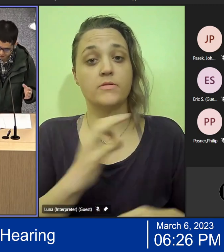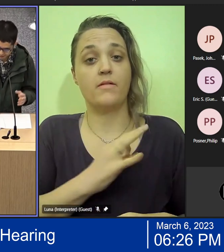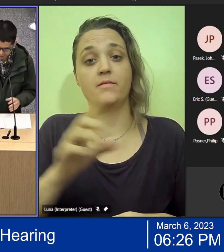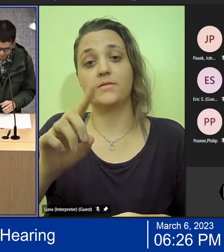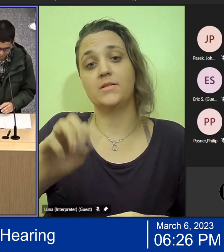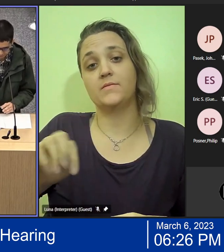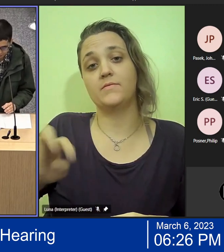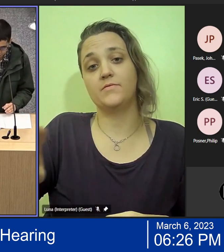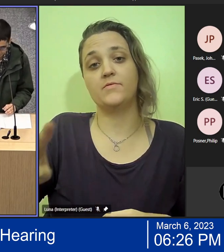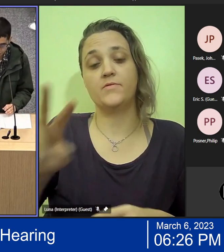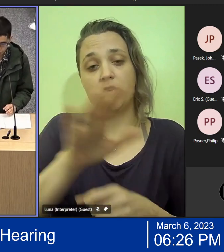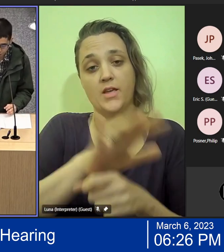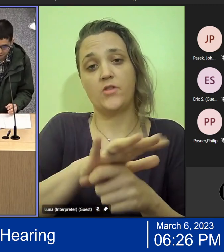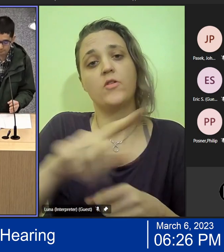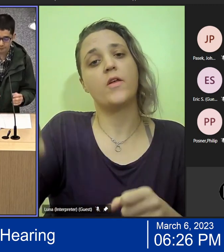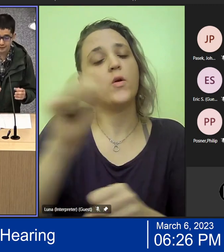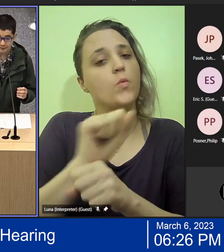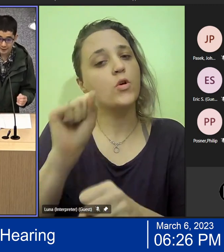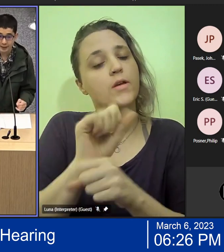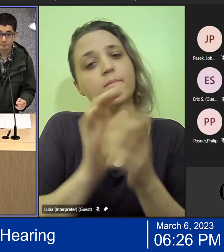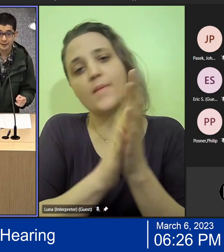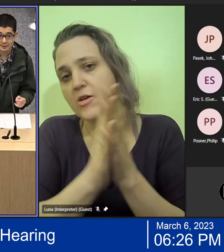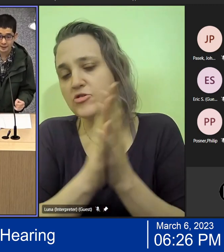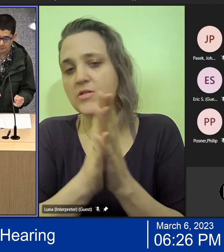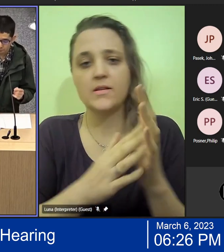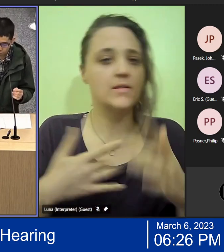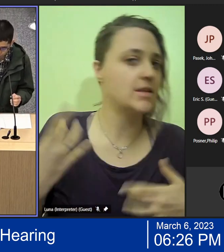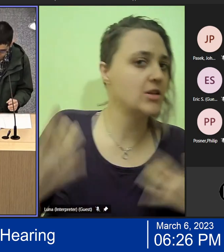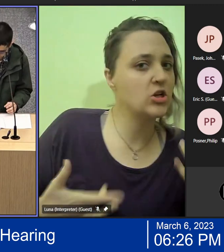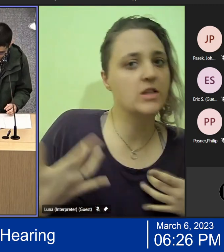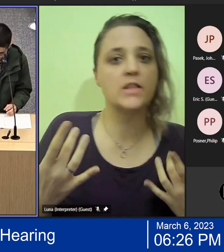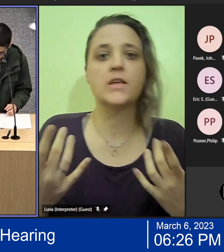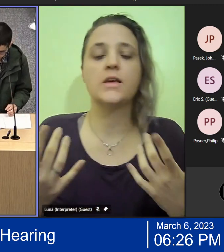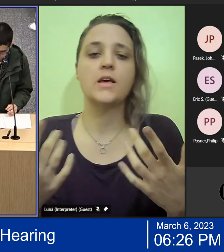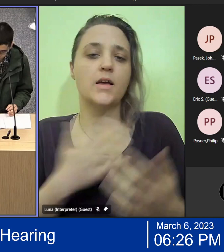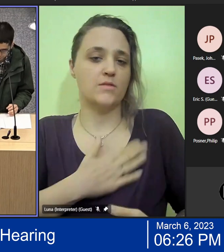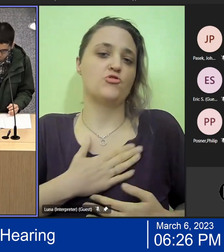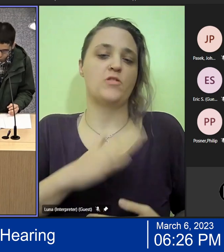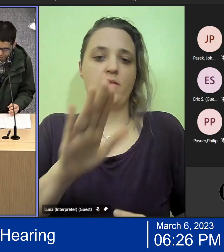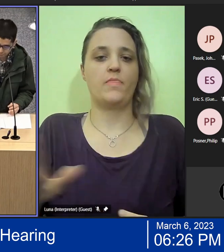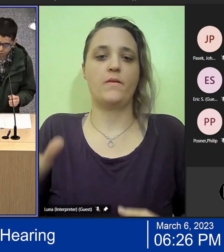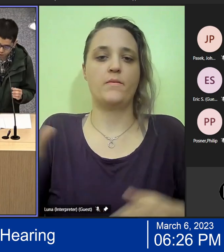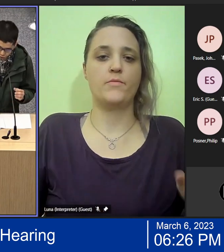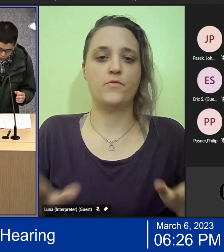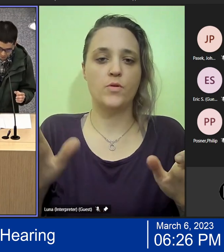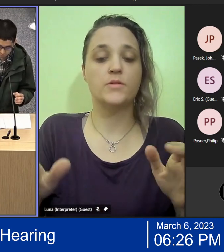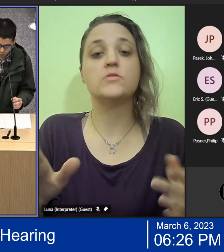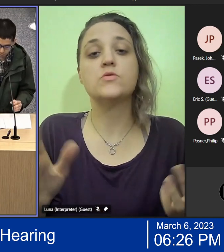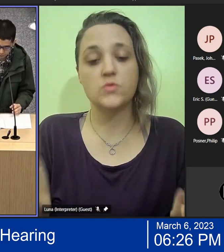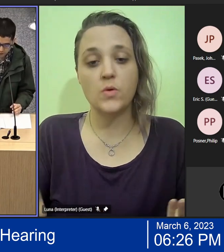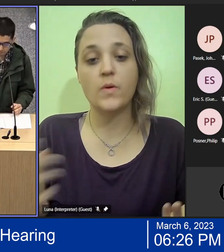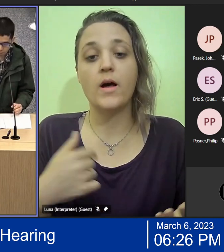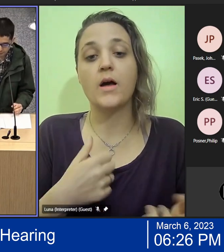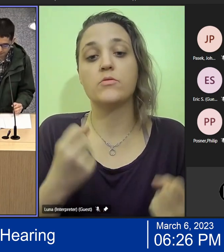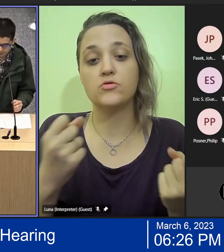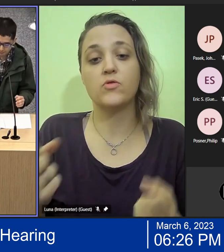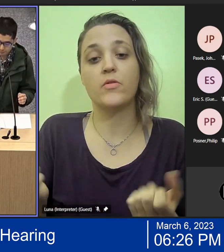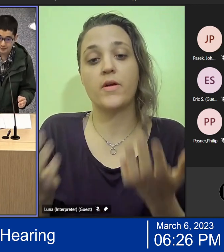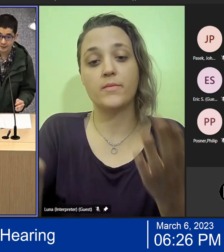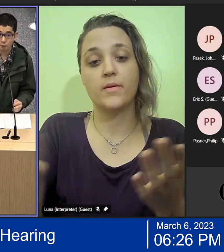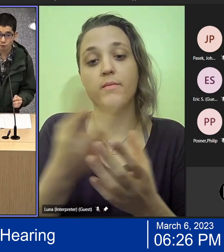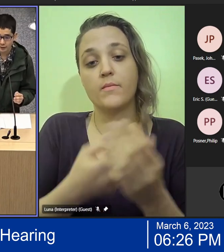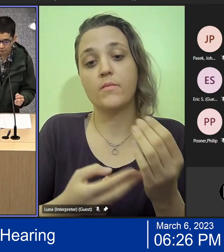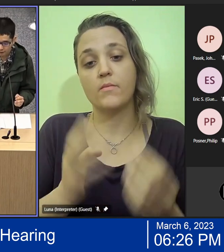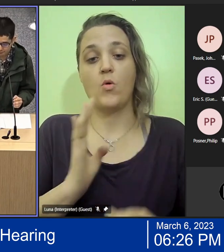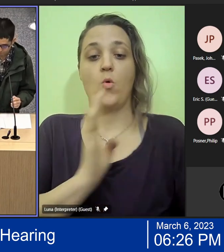Well, more personnel in the DMV areas are working very passionately and eagerly. I truly appreciate their performance. So therefore,